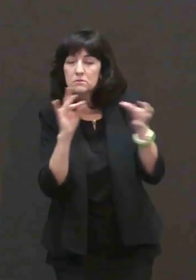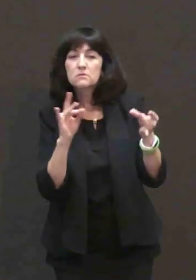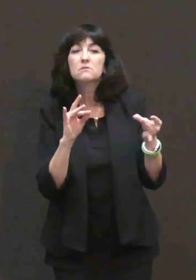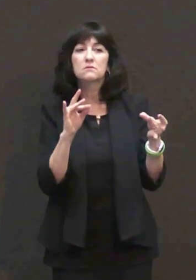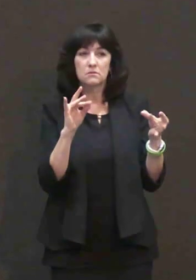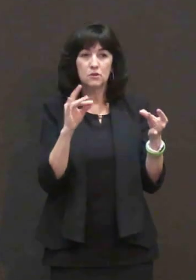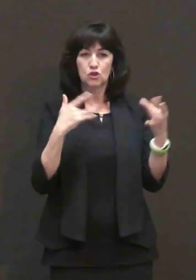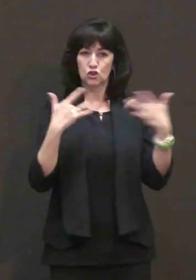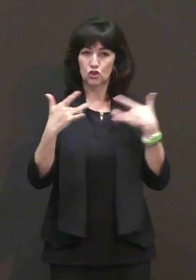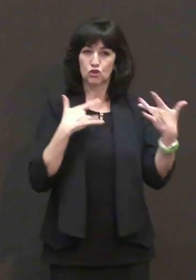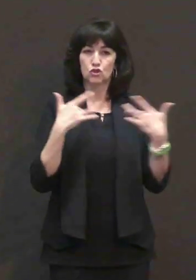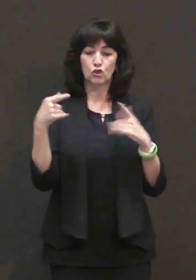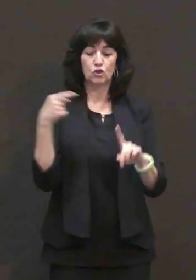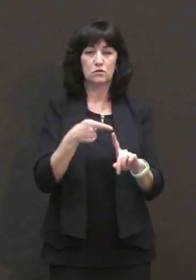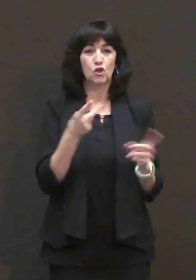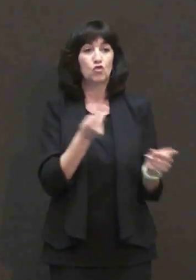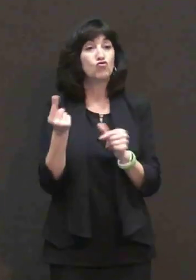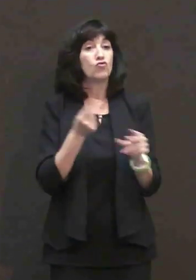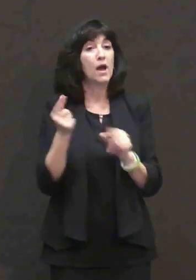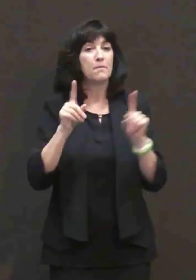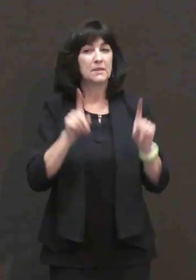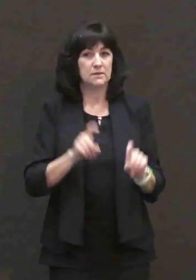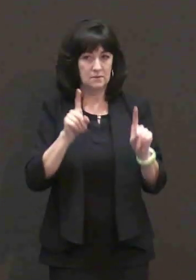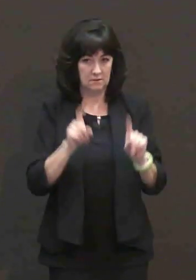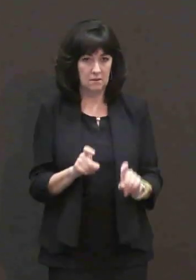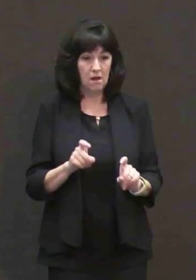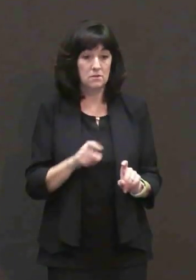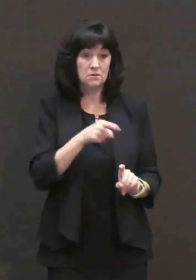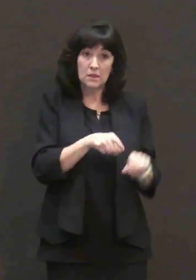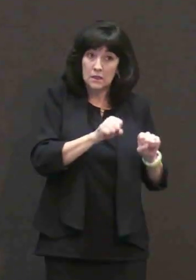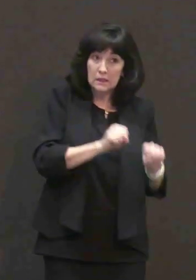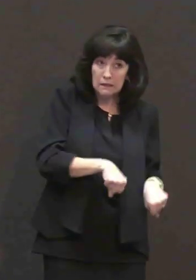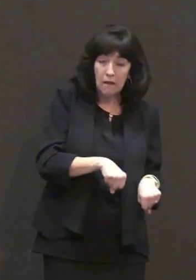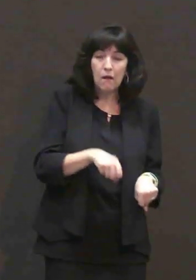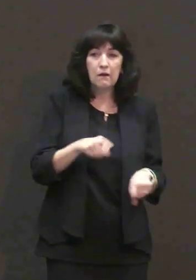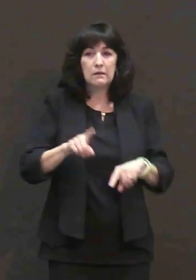bit about these rapid tests, what they do and what they can't do.